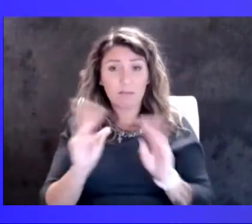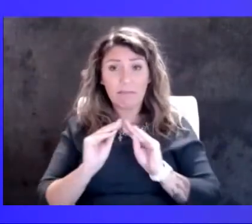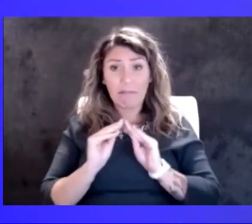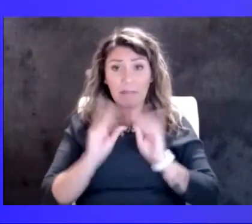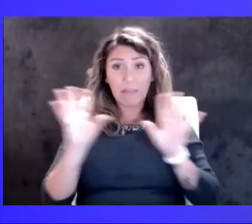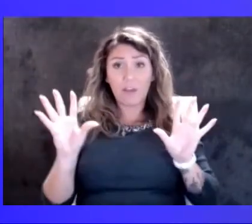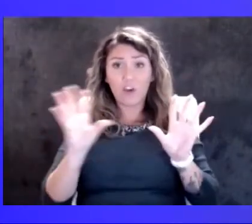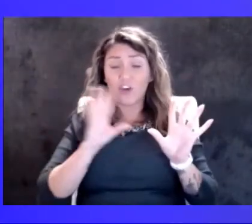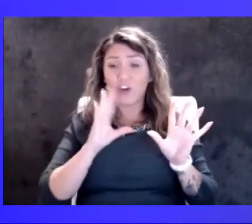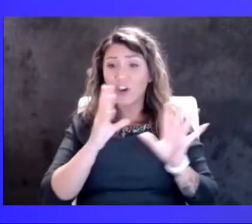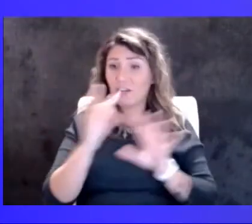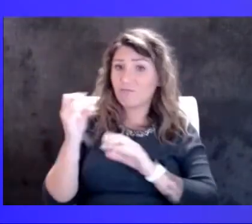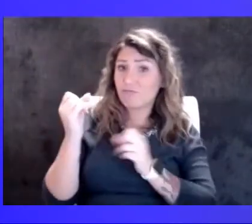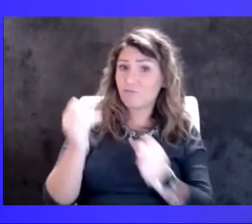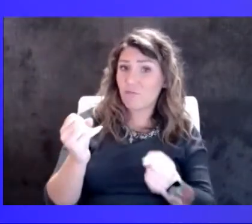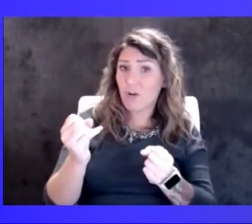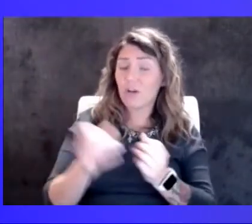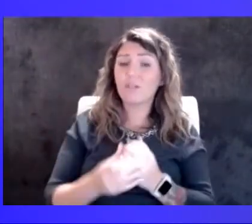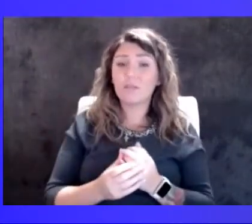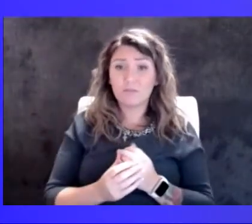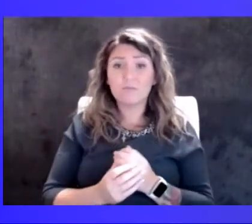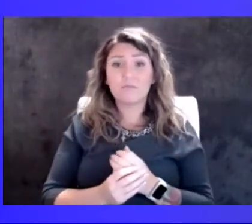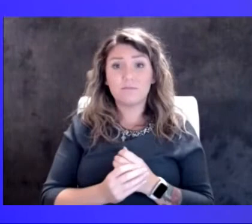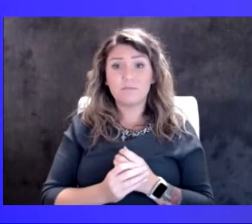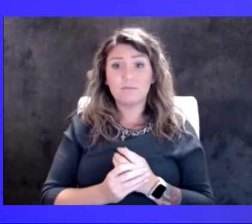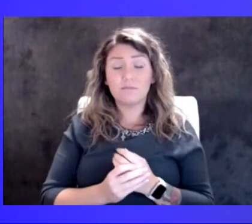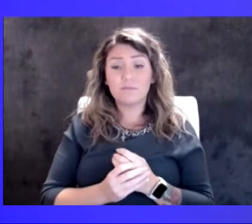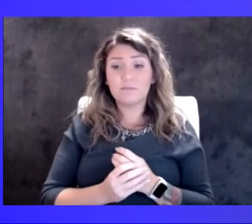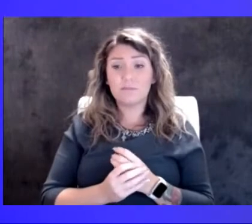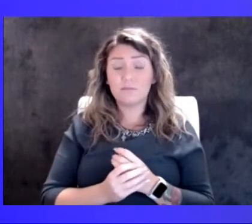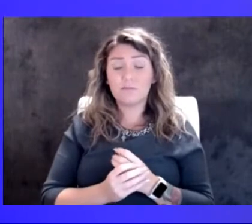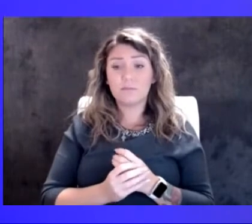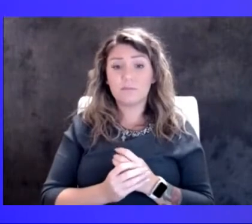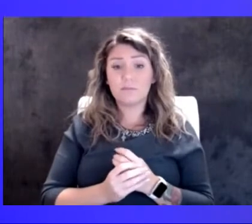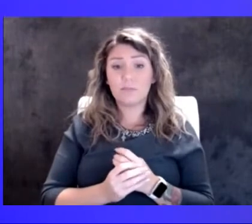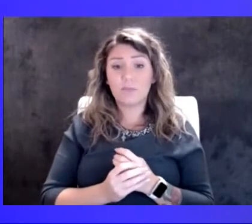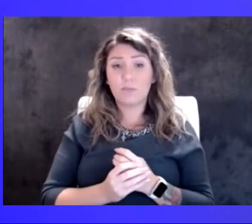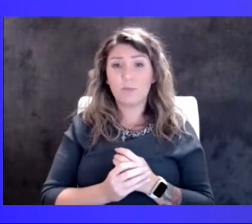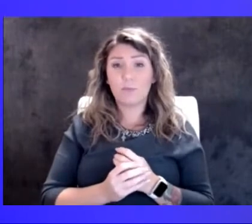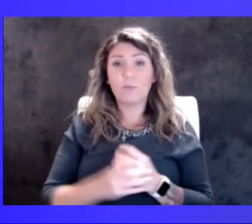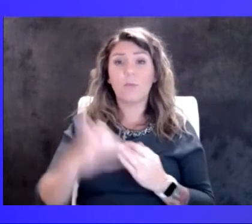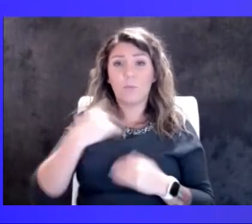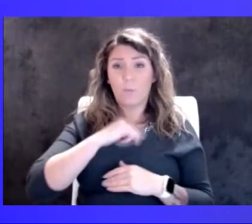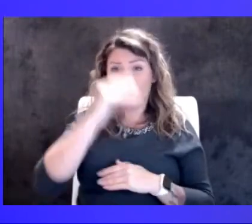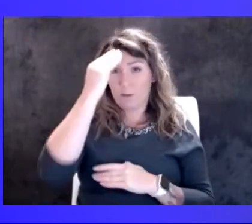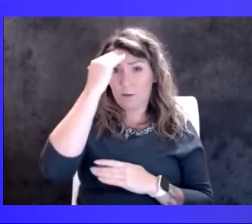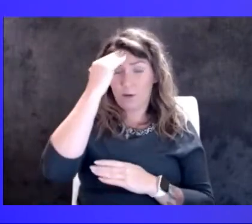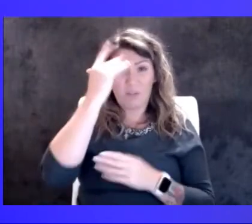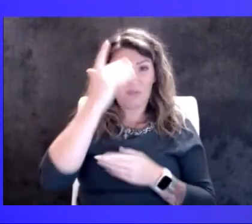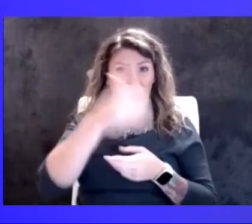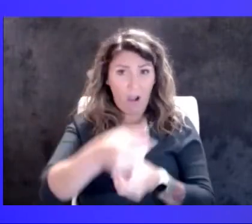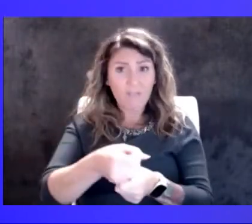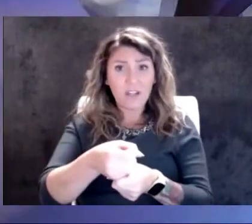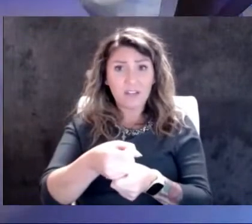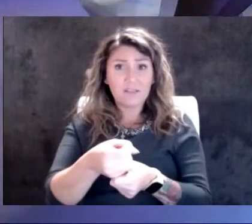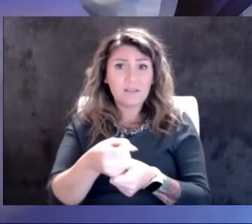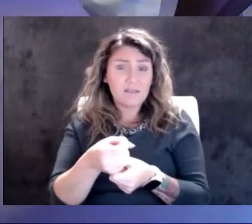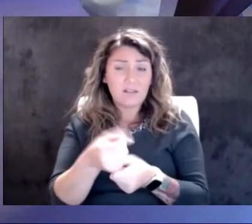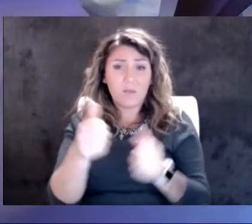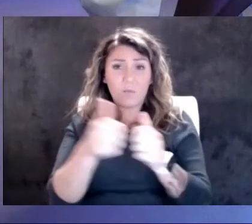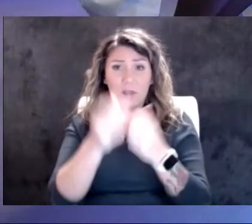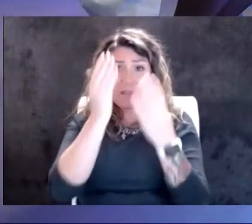pretty strong. And so, we know that I think we can be confident in that data. Yeah, I